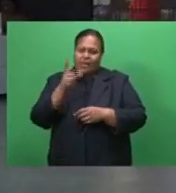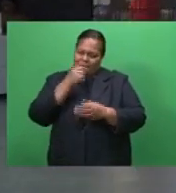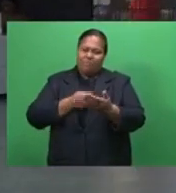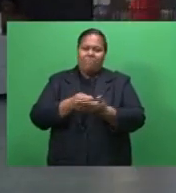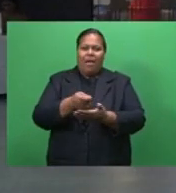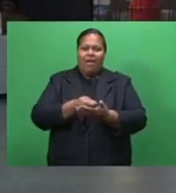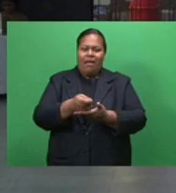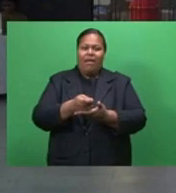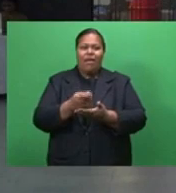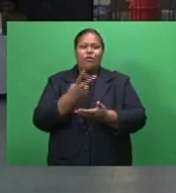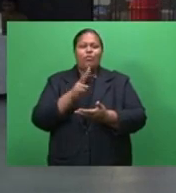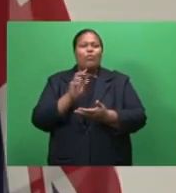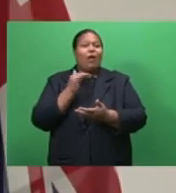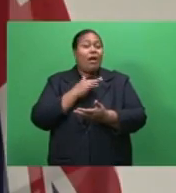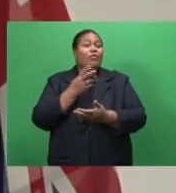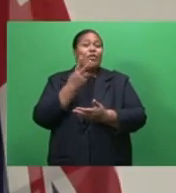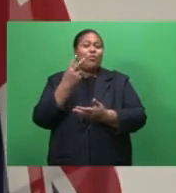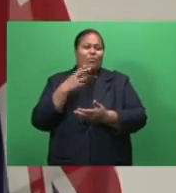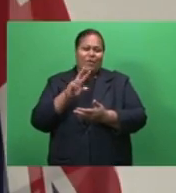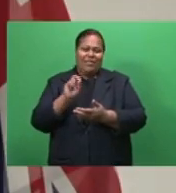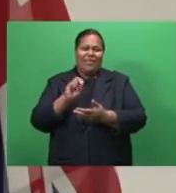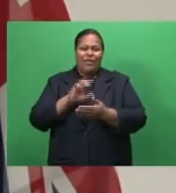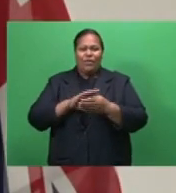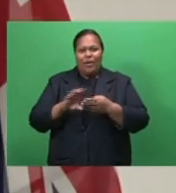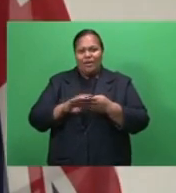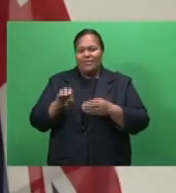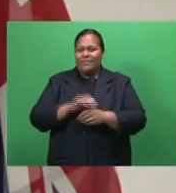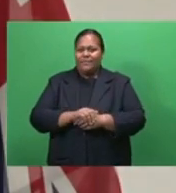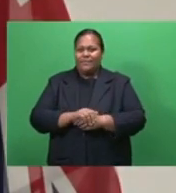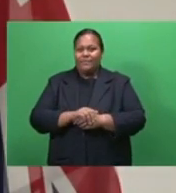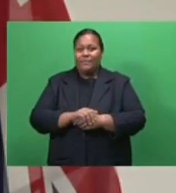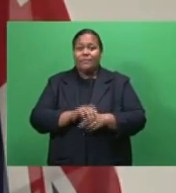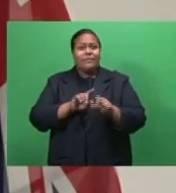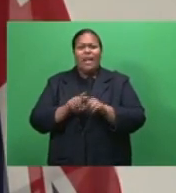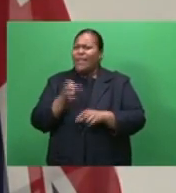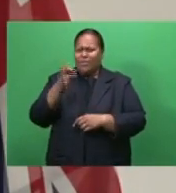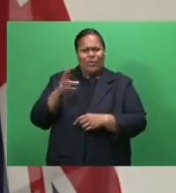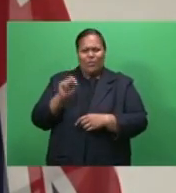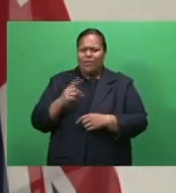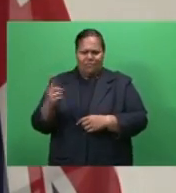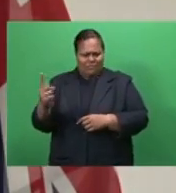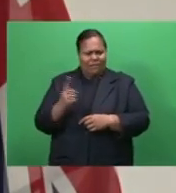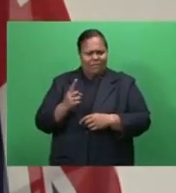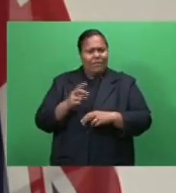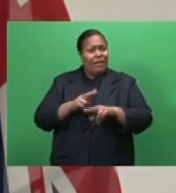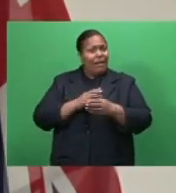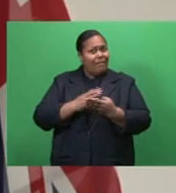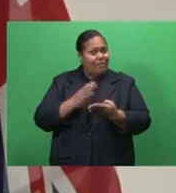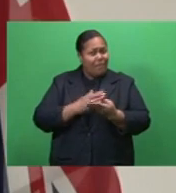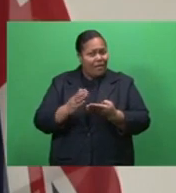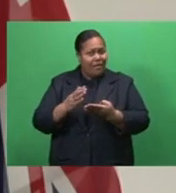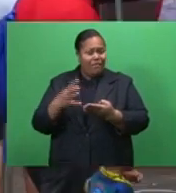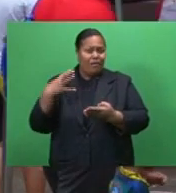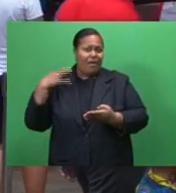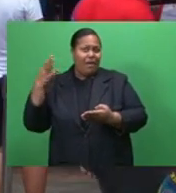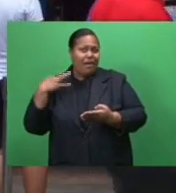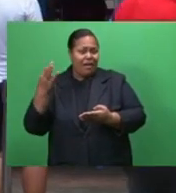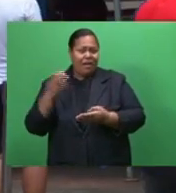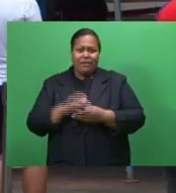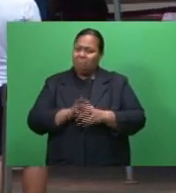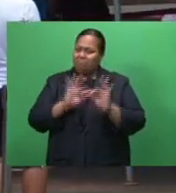$220 for the first fortnight. They do not have to come to us or come to FNPF to fill out any